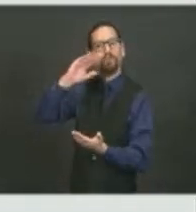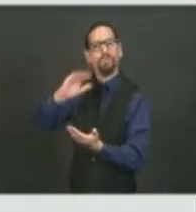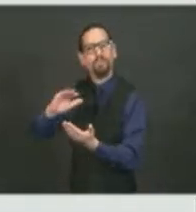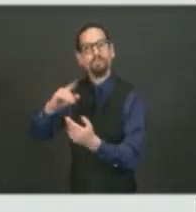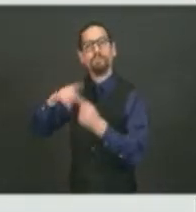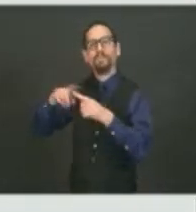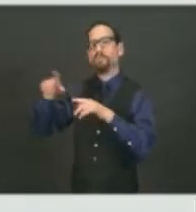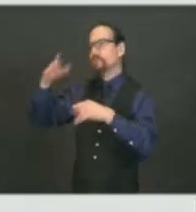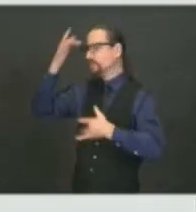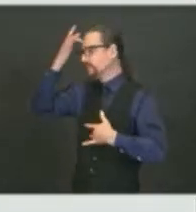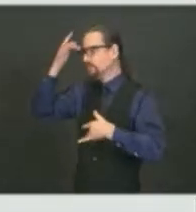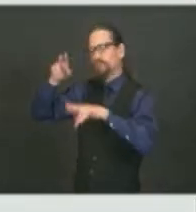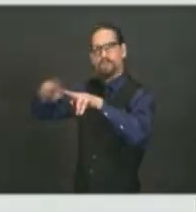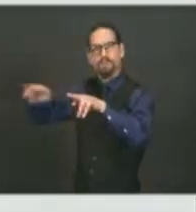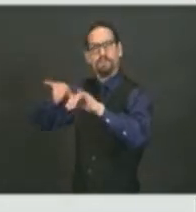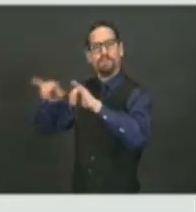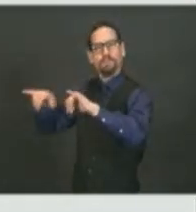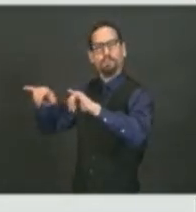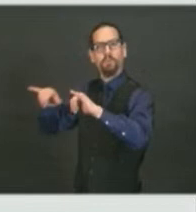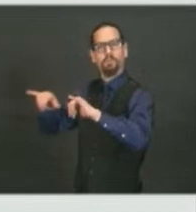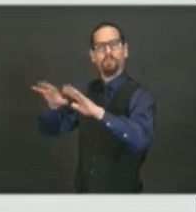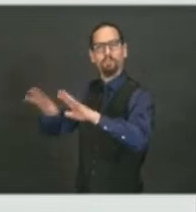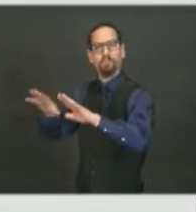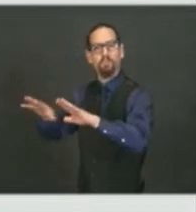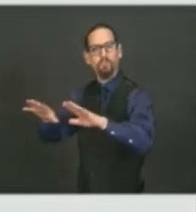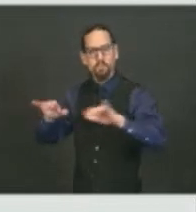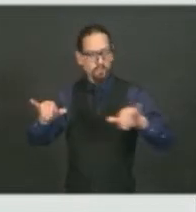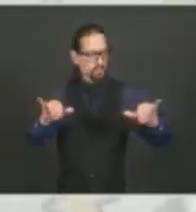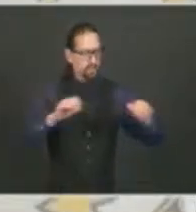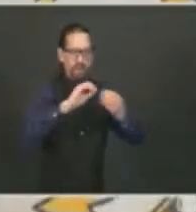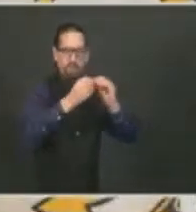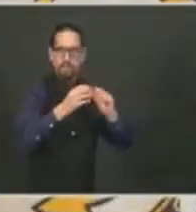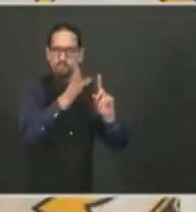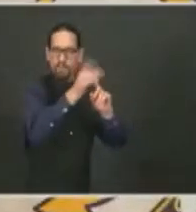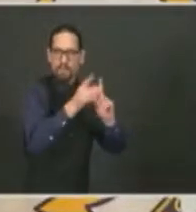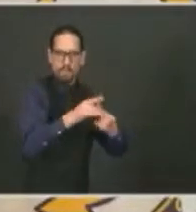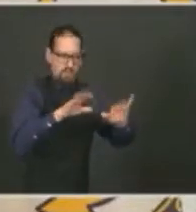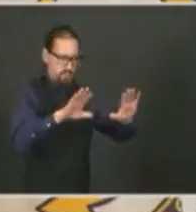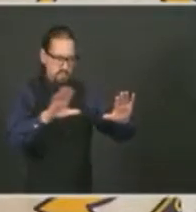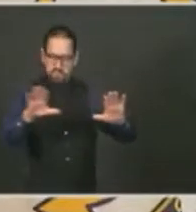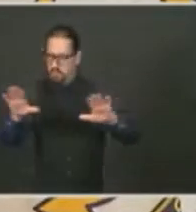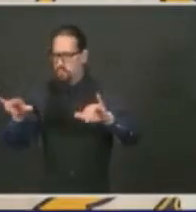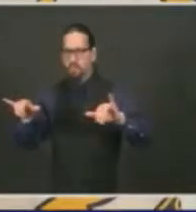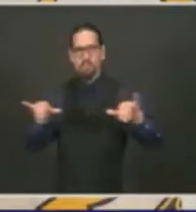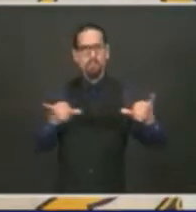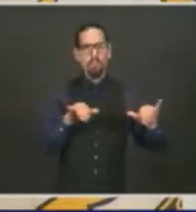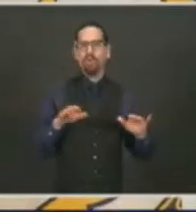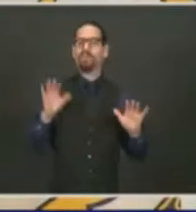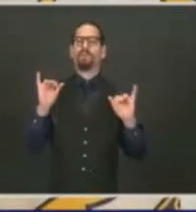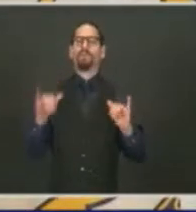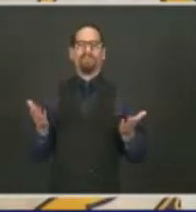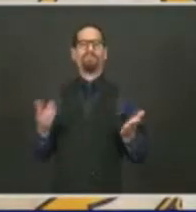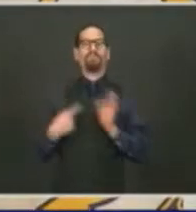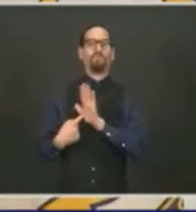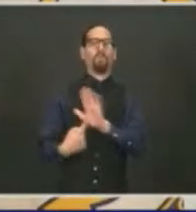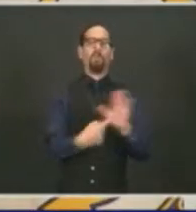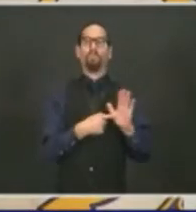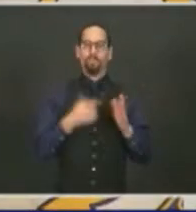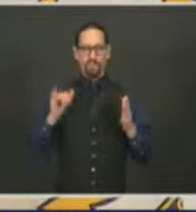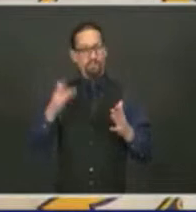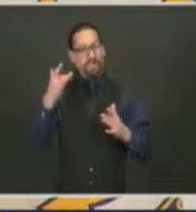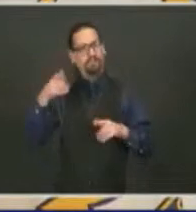has saved lives and enabled us to get control of our situation. A month ago, I stressed we were at risk